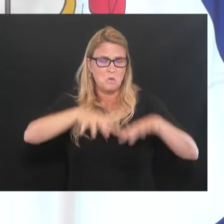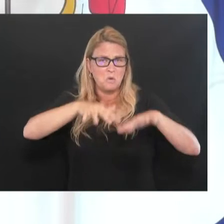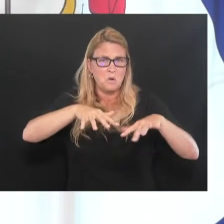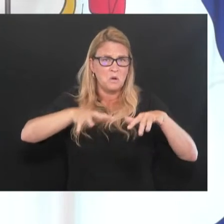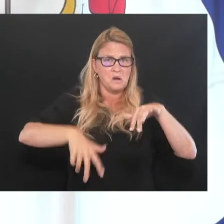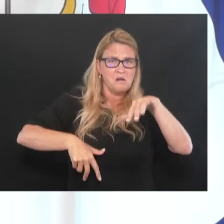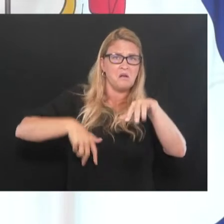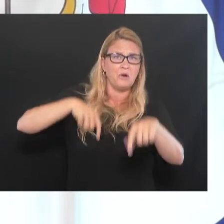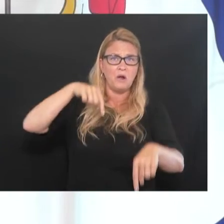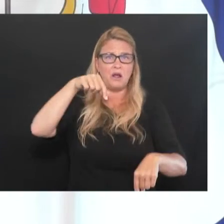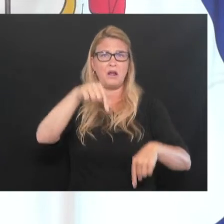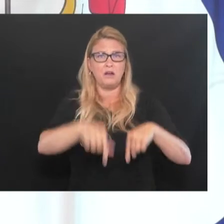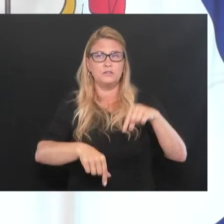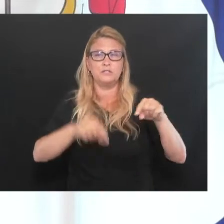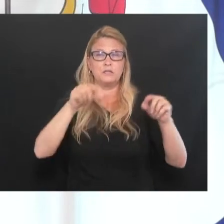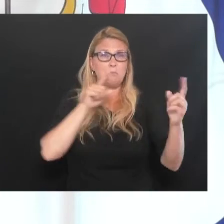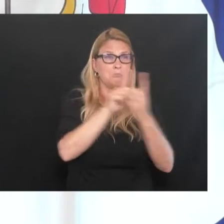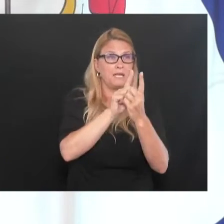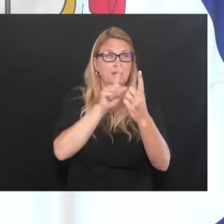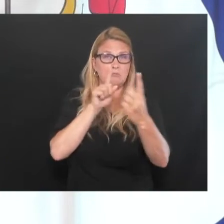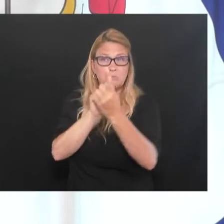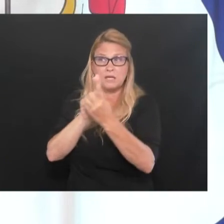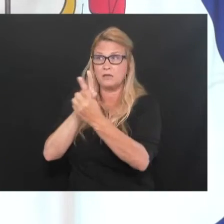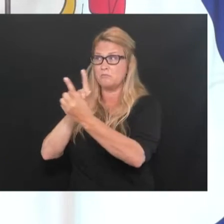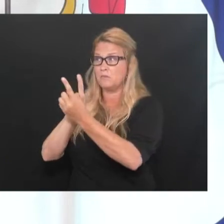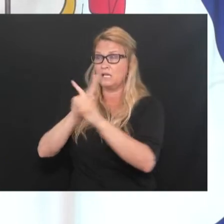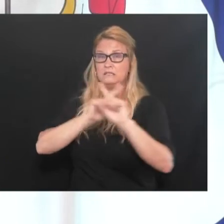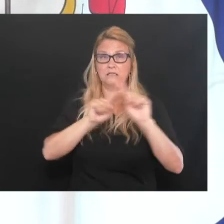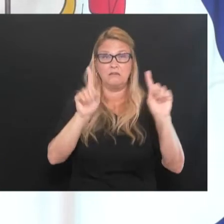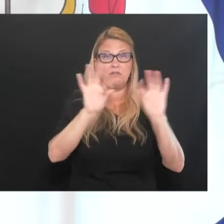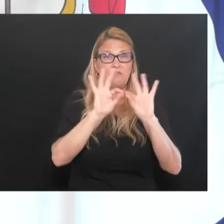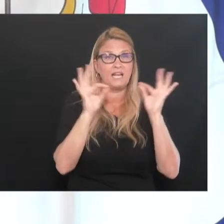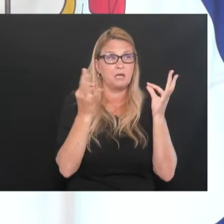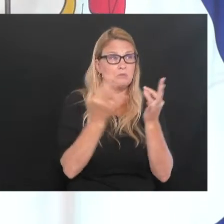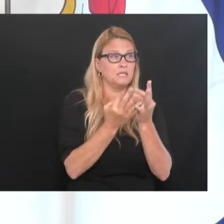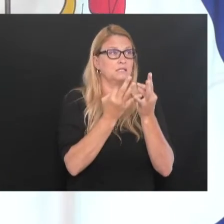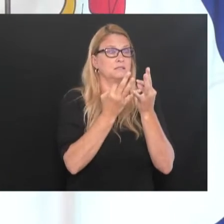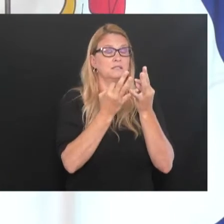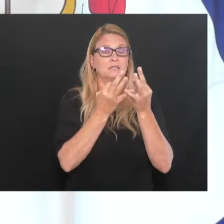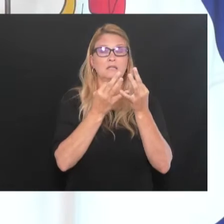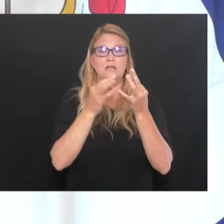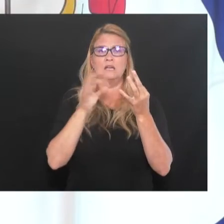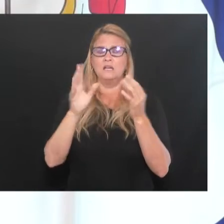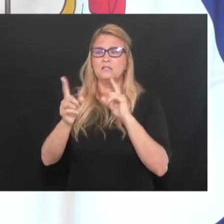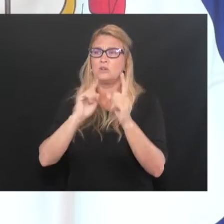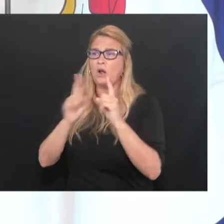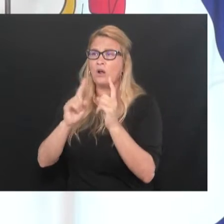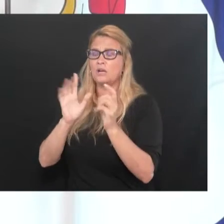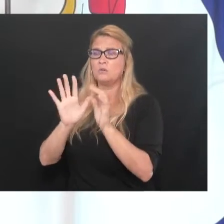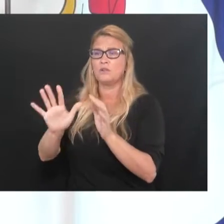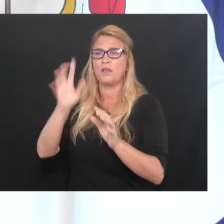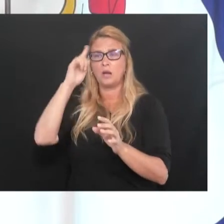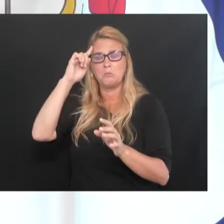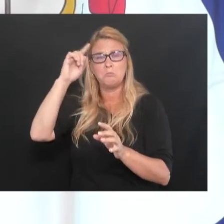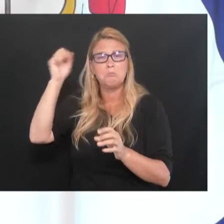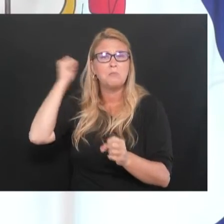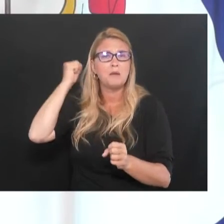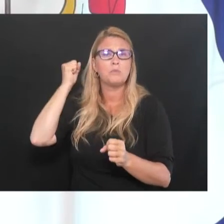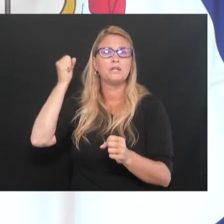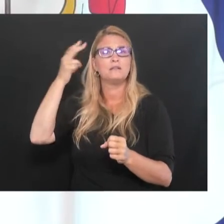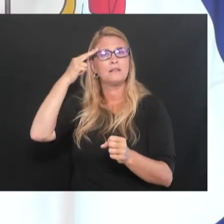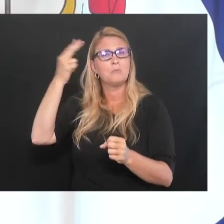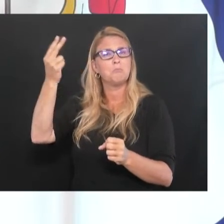after family after family, take all their memories, all their prized possessions,